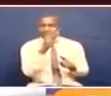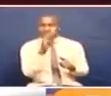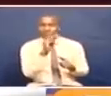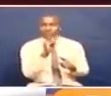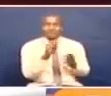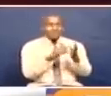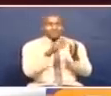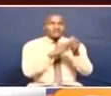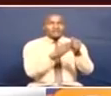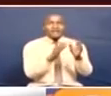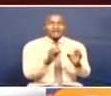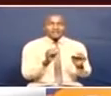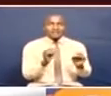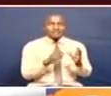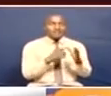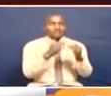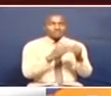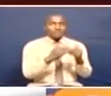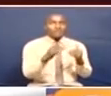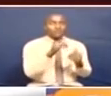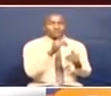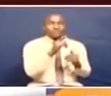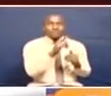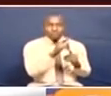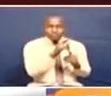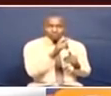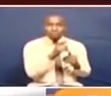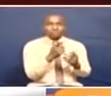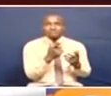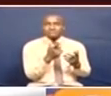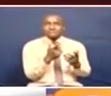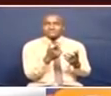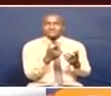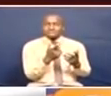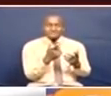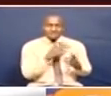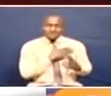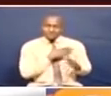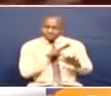leader, and that then going forward, you out cannot sit well